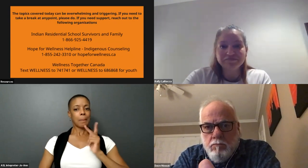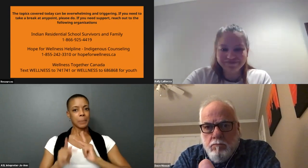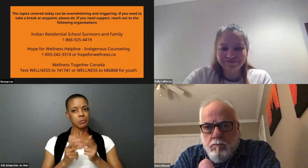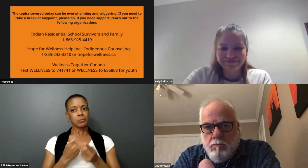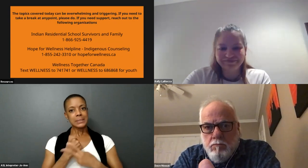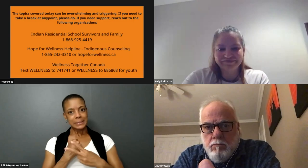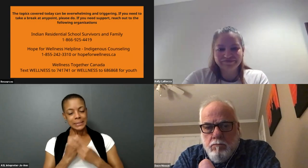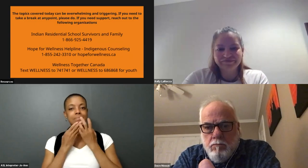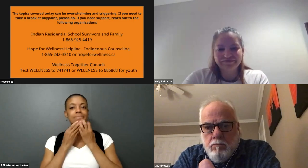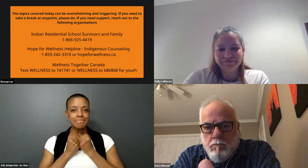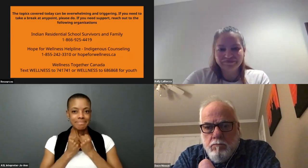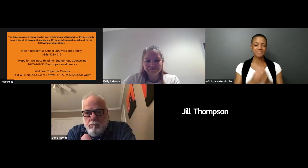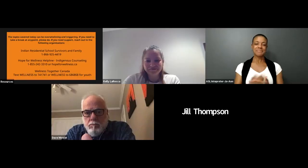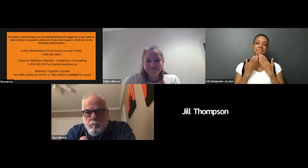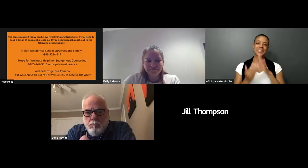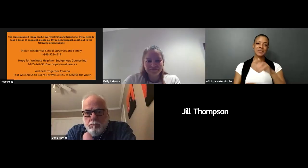listening.